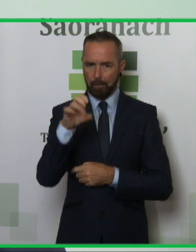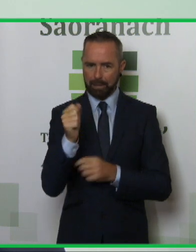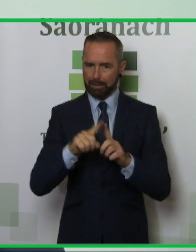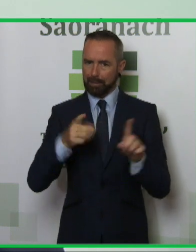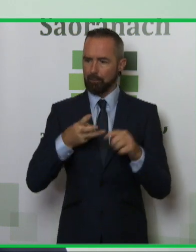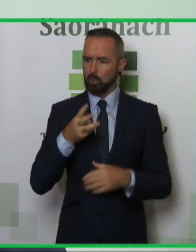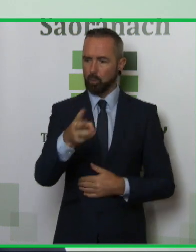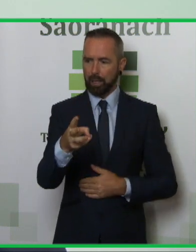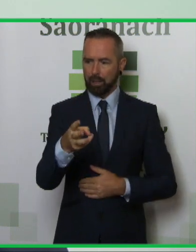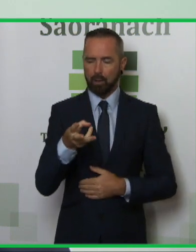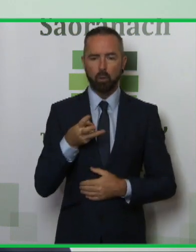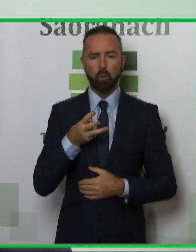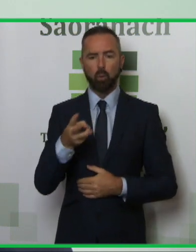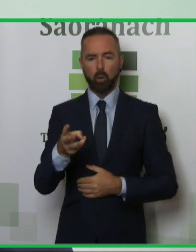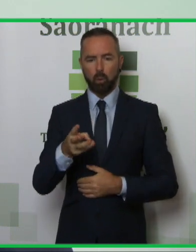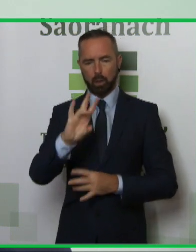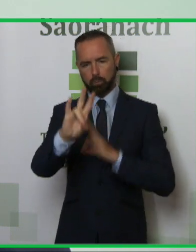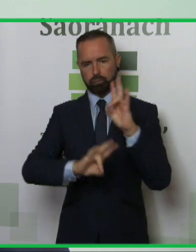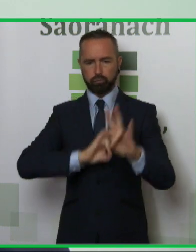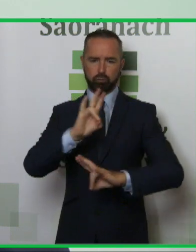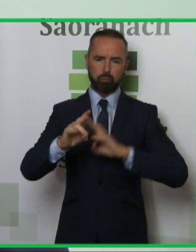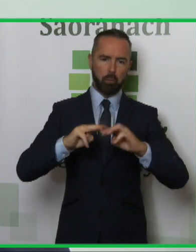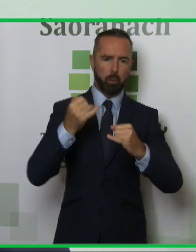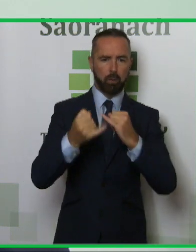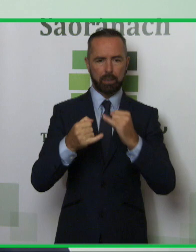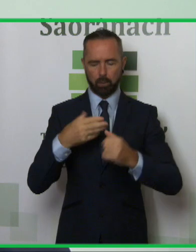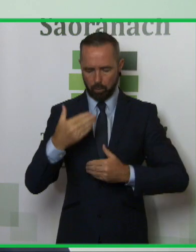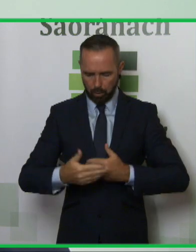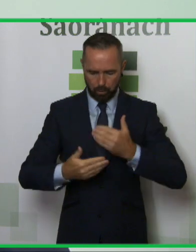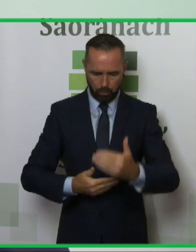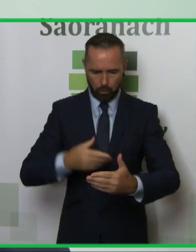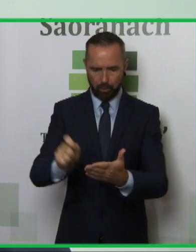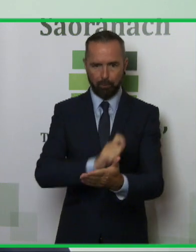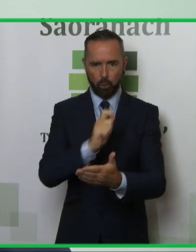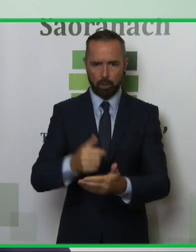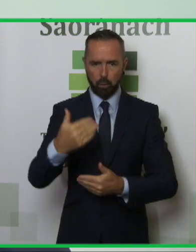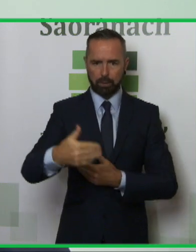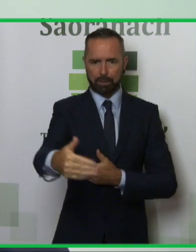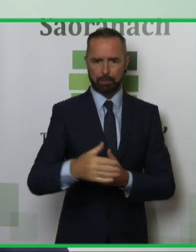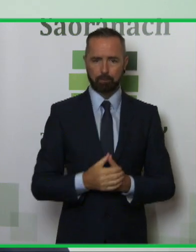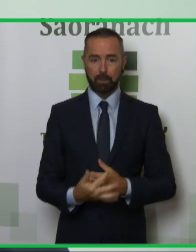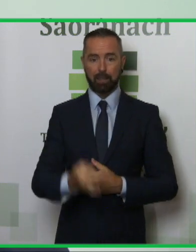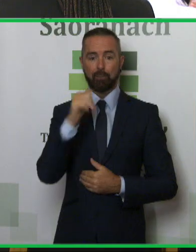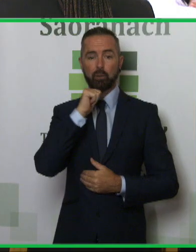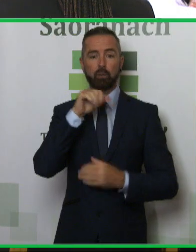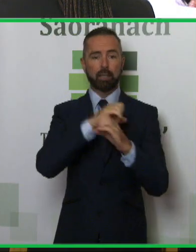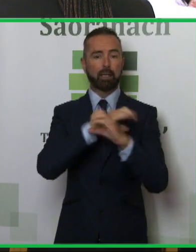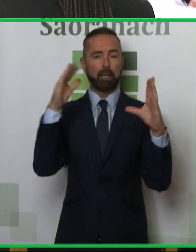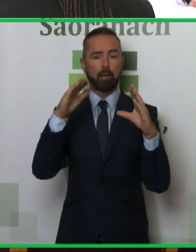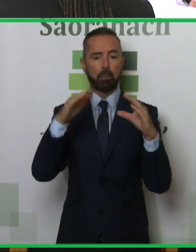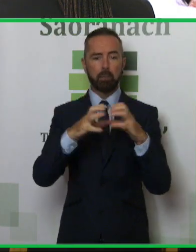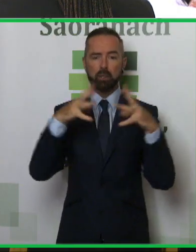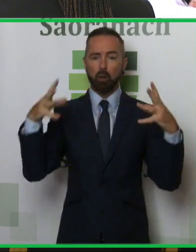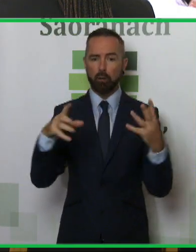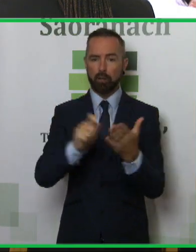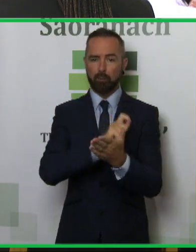in a greater level of detail as we work our way through the stages of the voting process. So if there isn't a clear overall majority in the